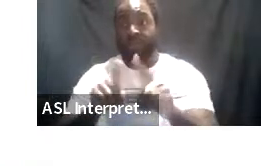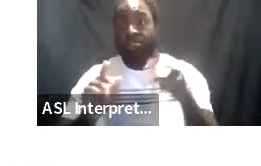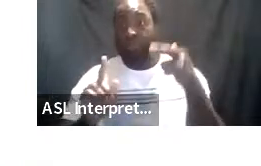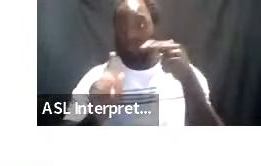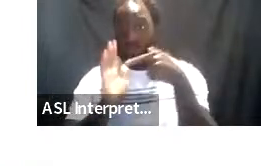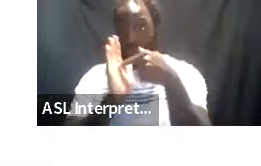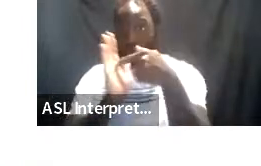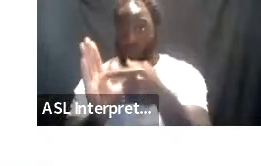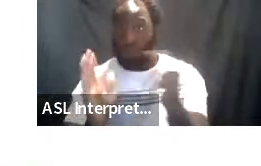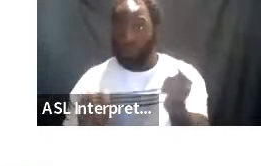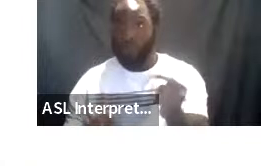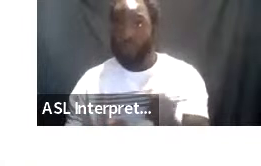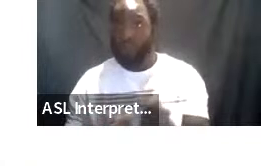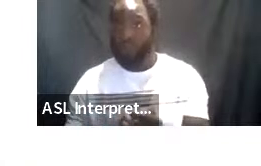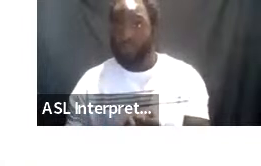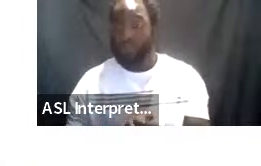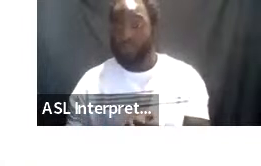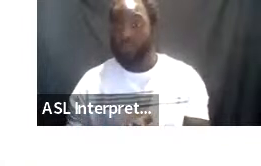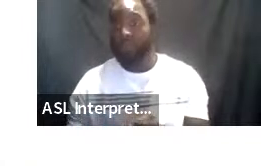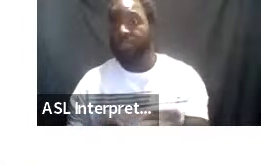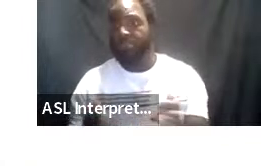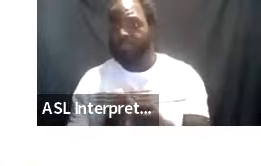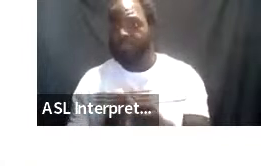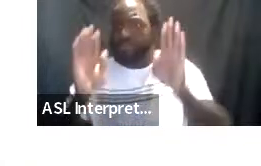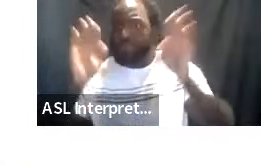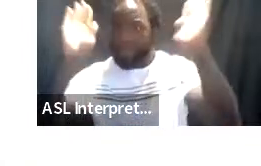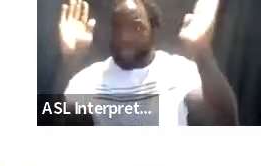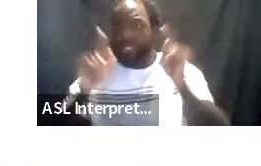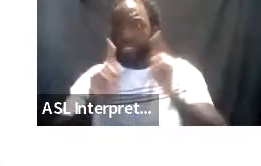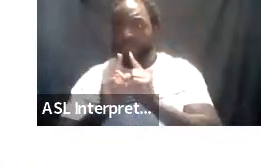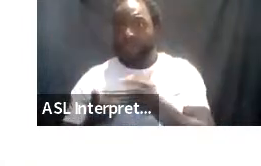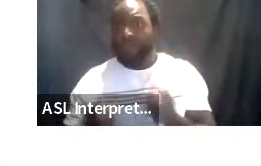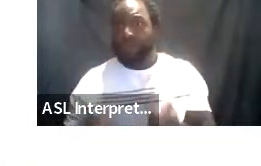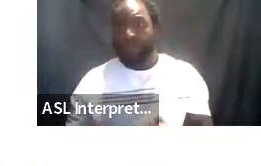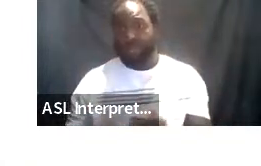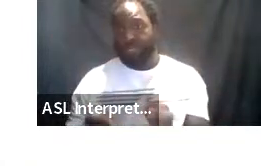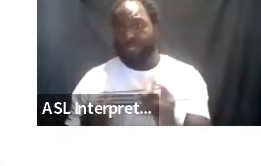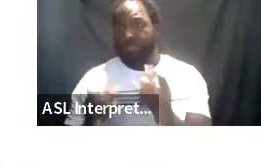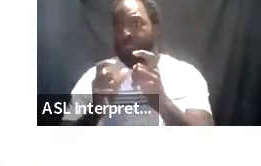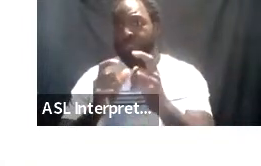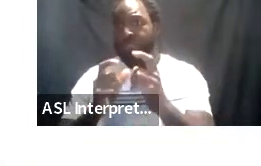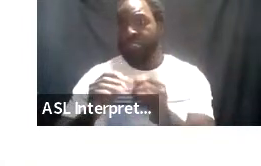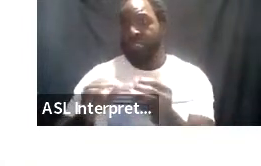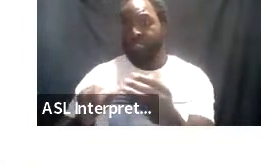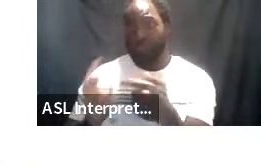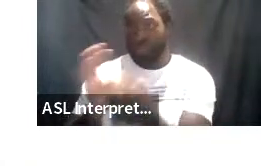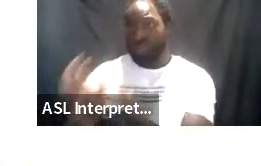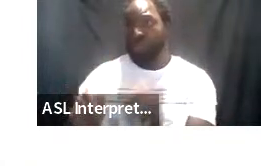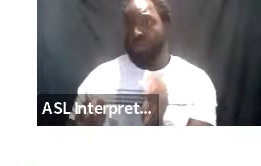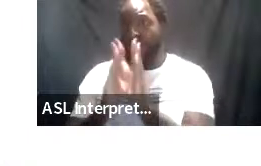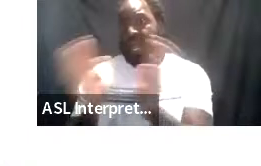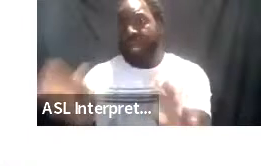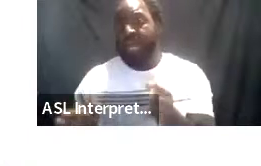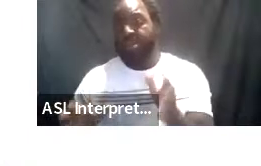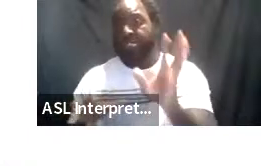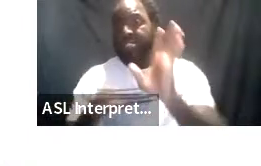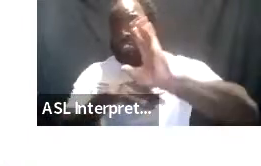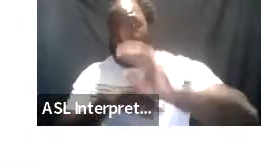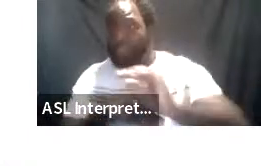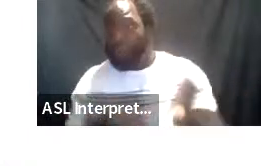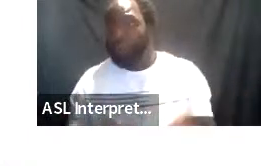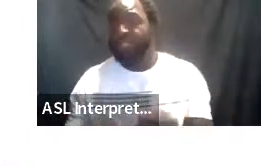identifies it's an amazing report, the real human costs of our housing shortage, things like high